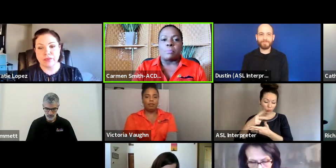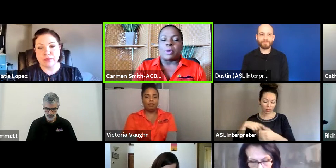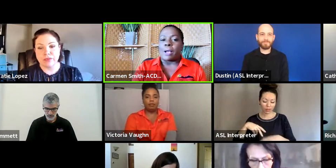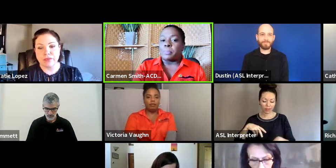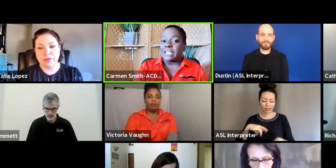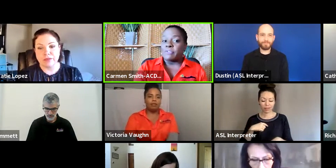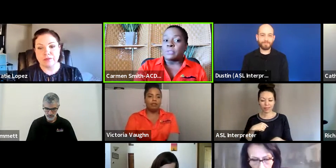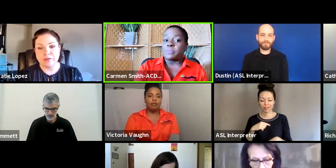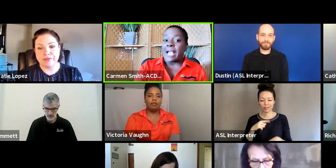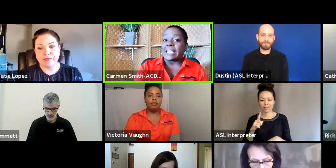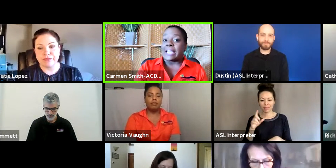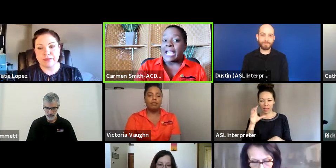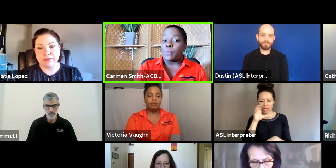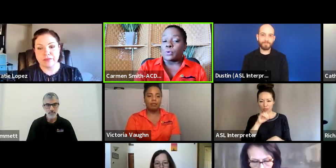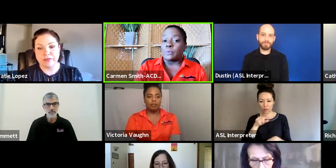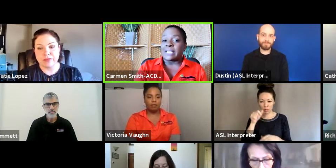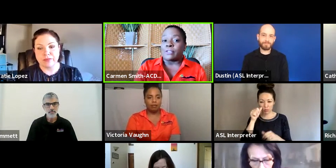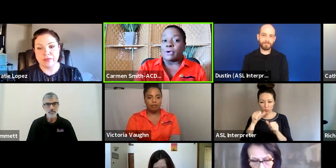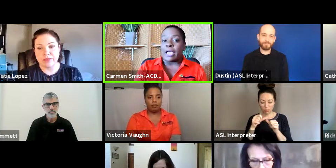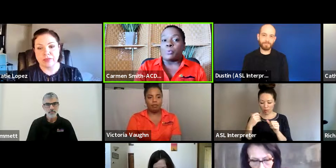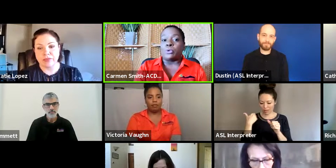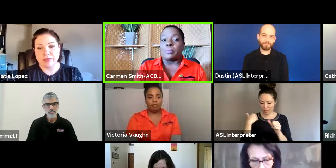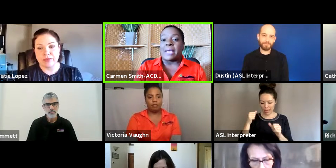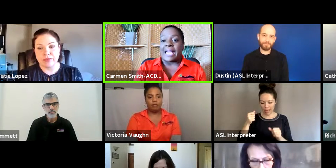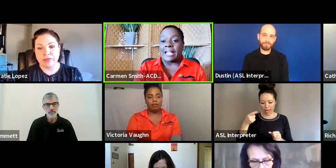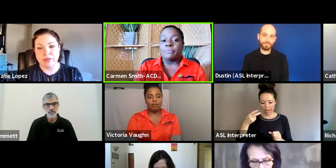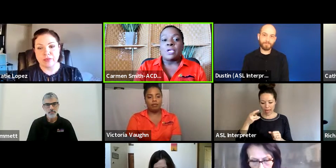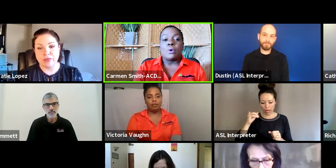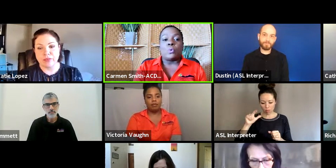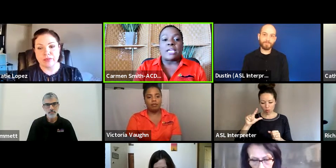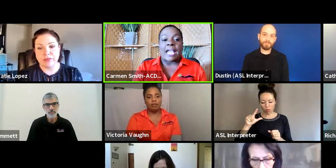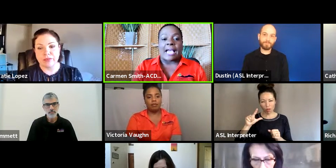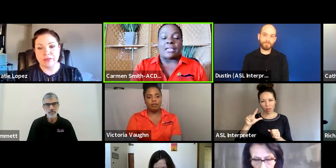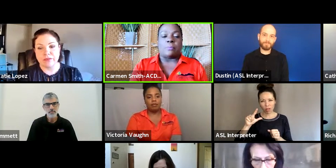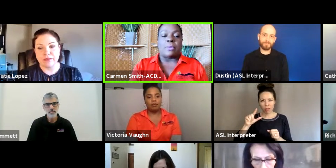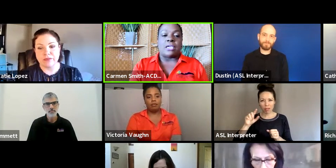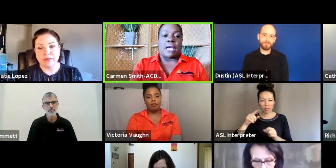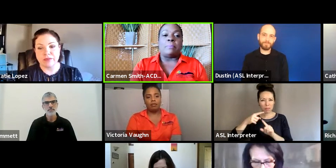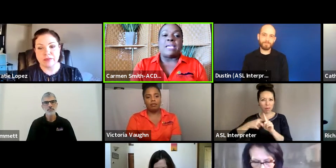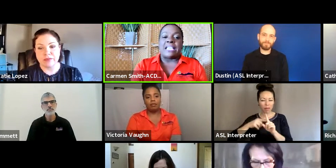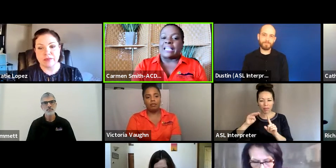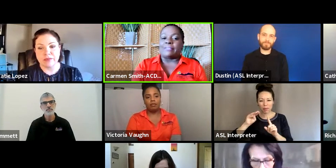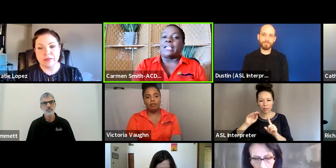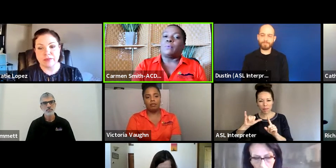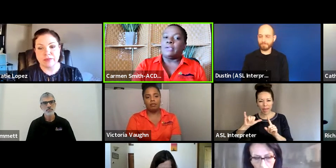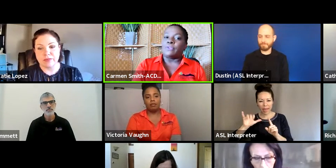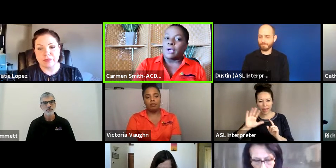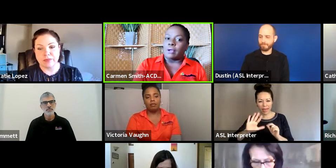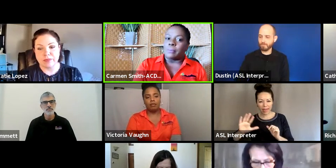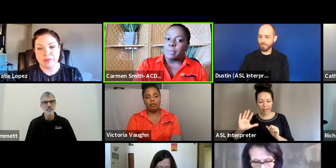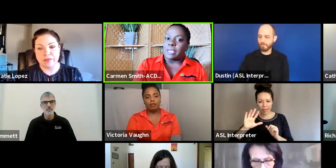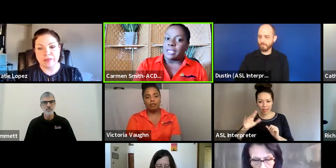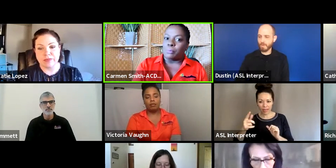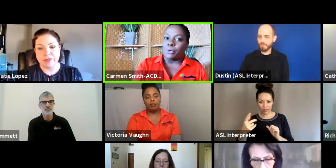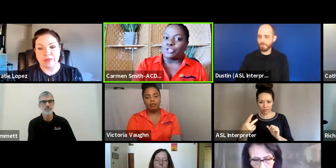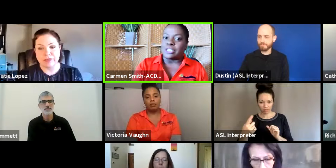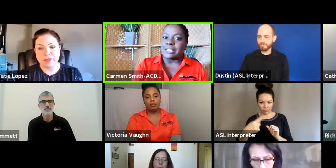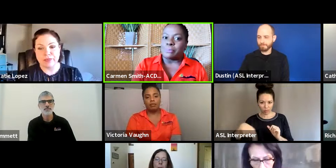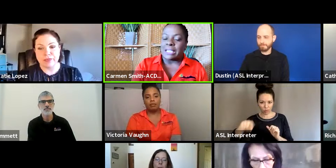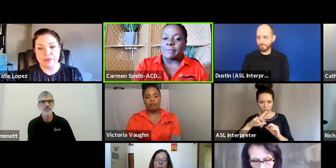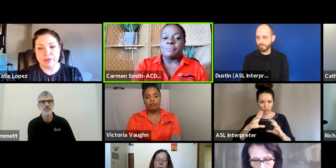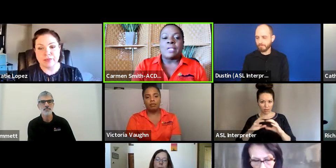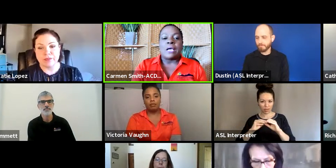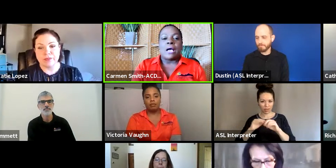most of you remember, I believe it was back in April. It was either April or May. We had a meeting, and I think we even called it maybe